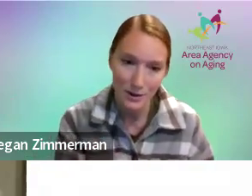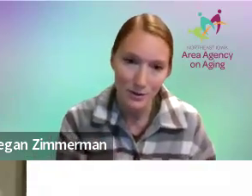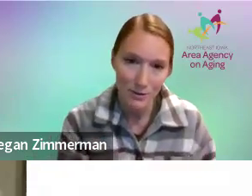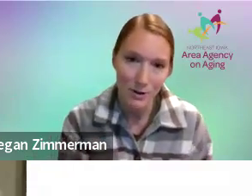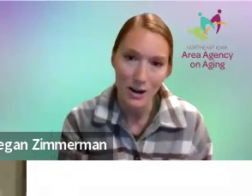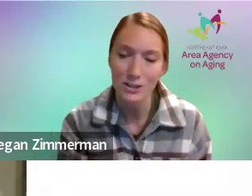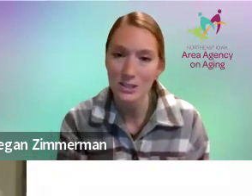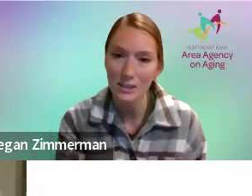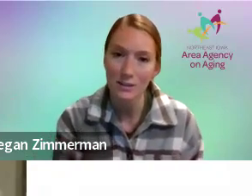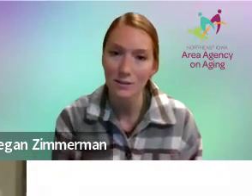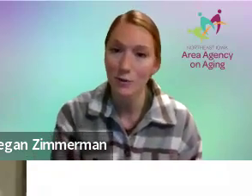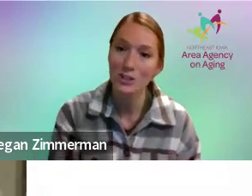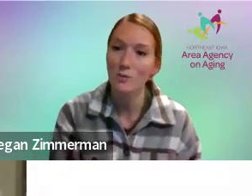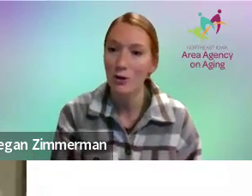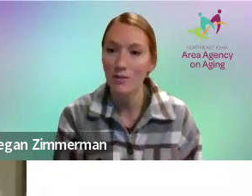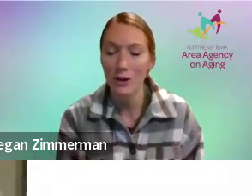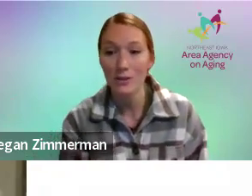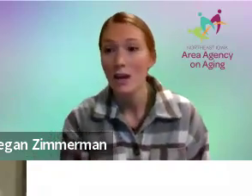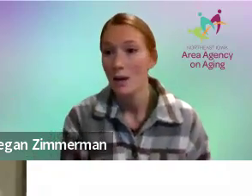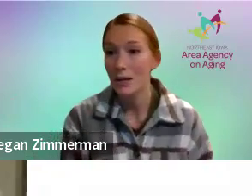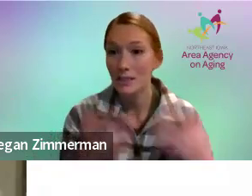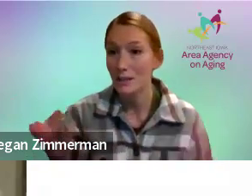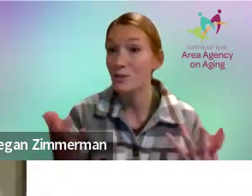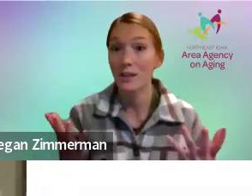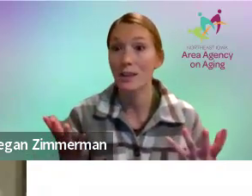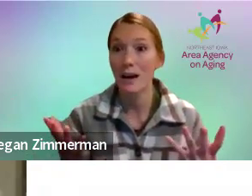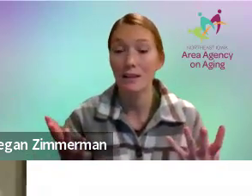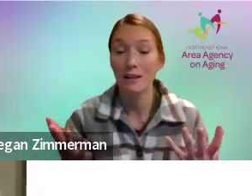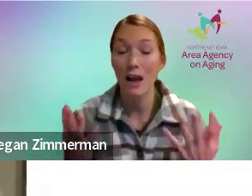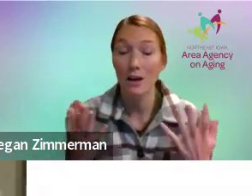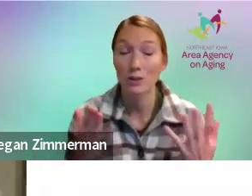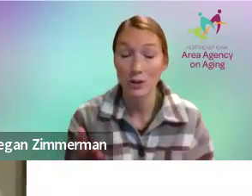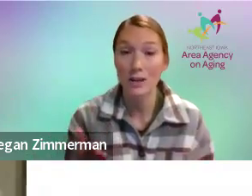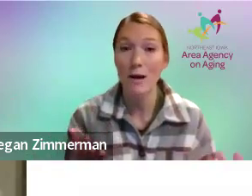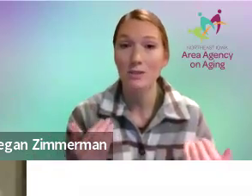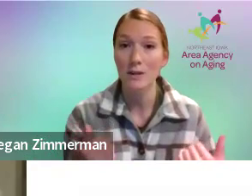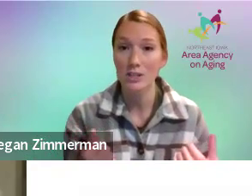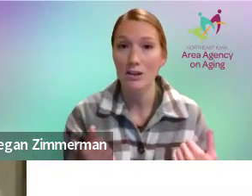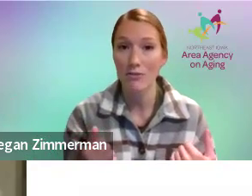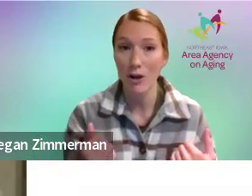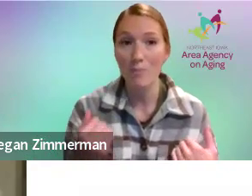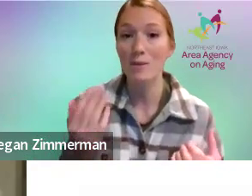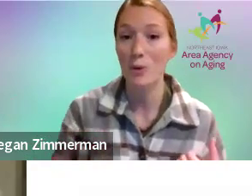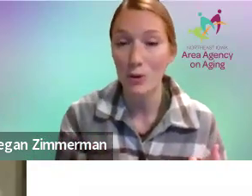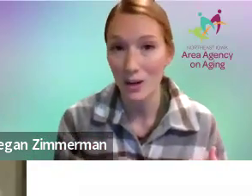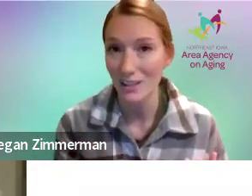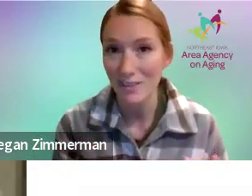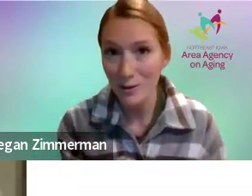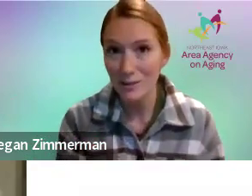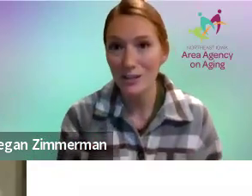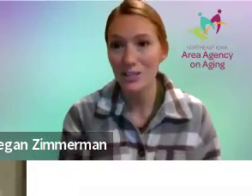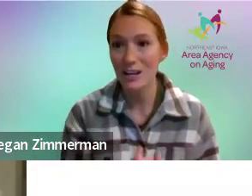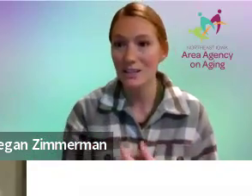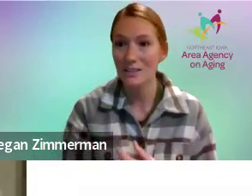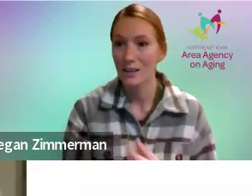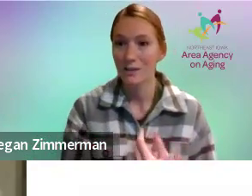YouTube channel if you are interested in watching more of those, because I do think that learning about dementia from people who are living